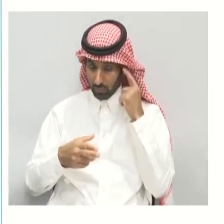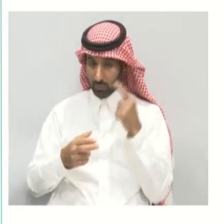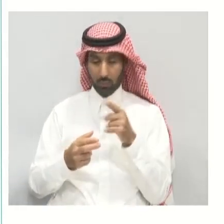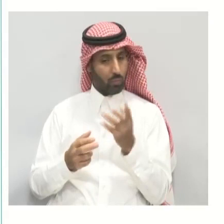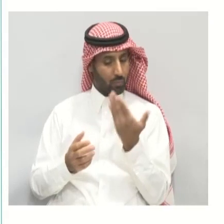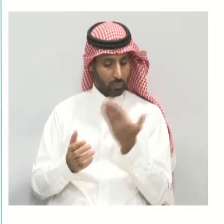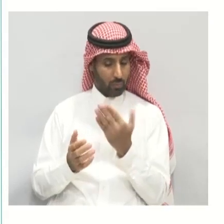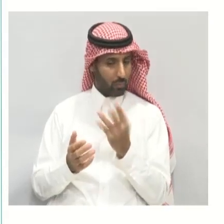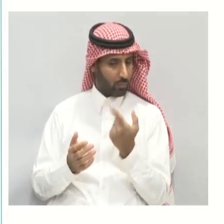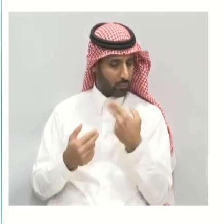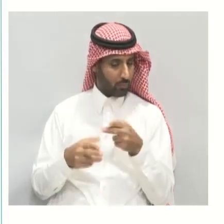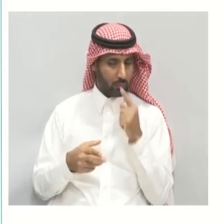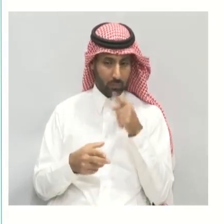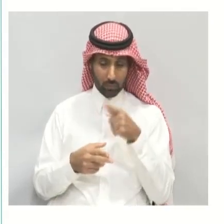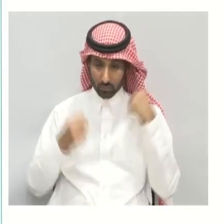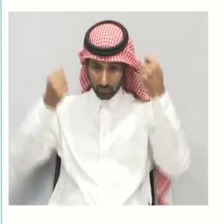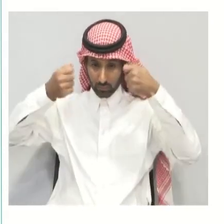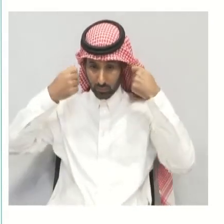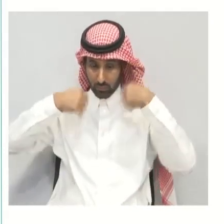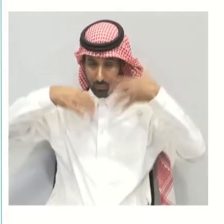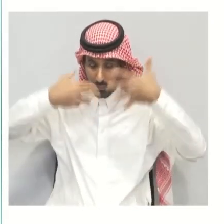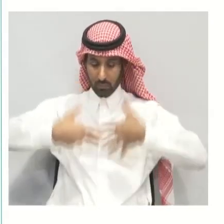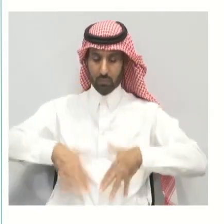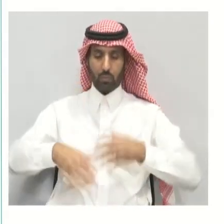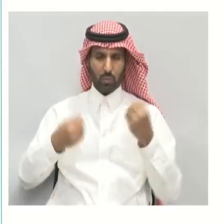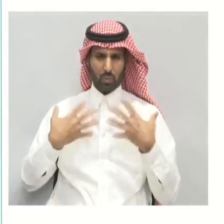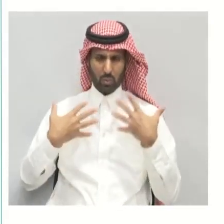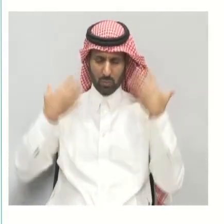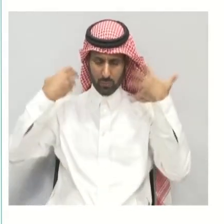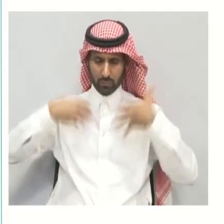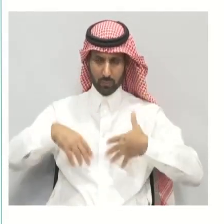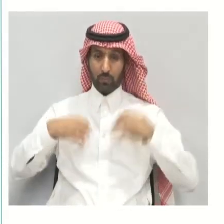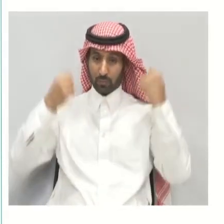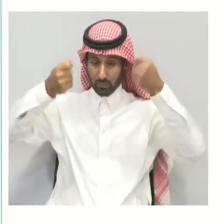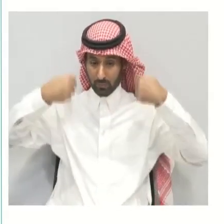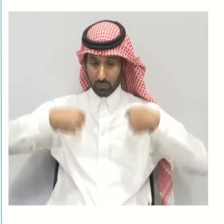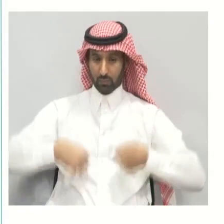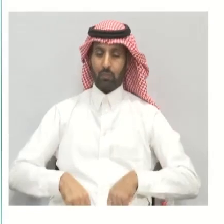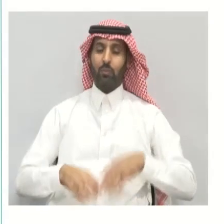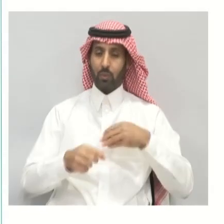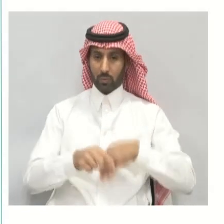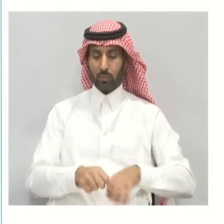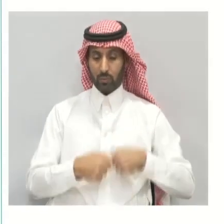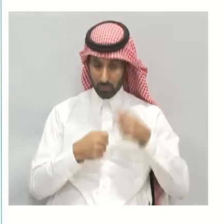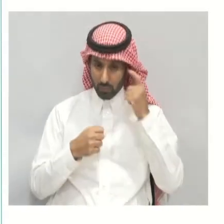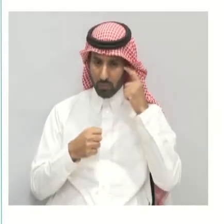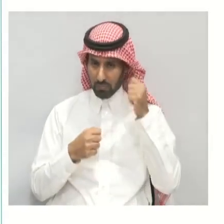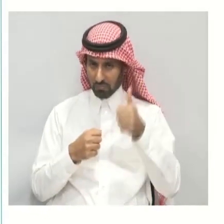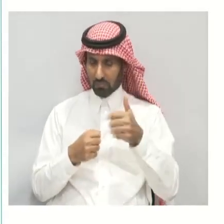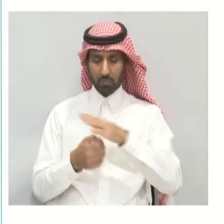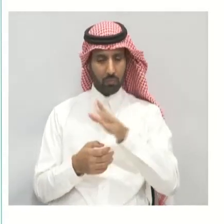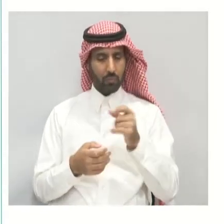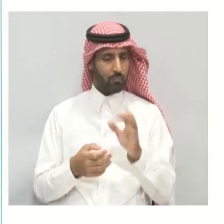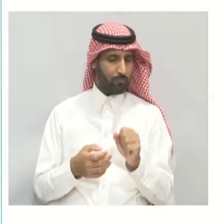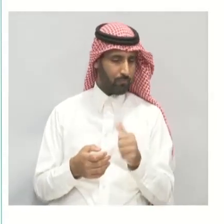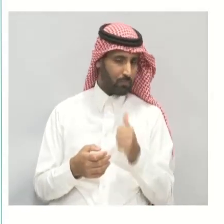What kind of clothes that you would wear when you go to waterfall? If the answer is yes, it means that you guessed well. If it's